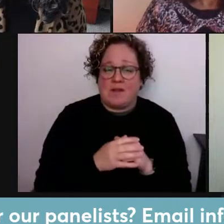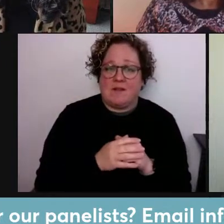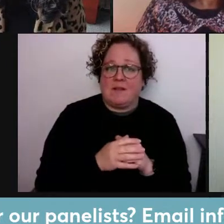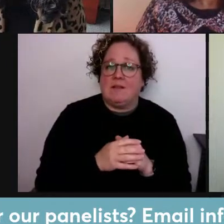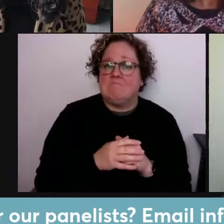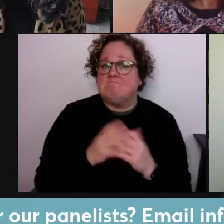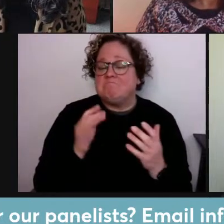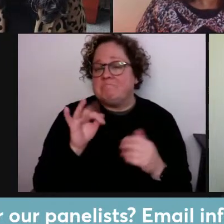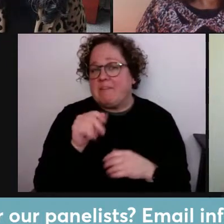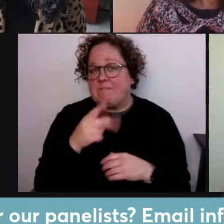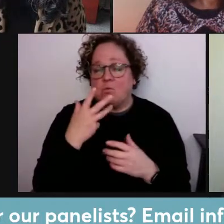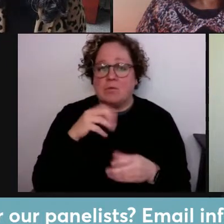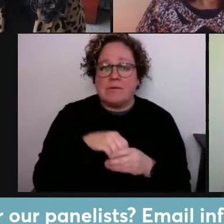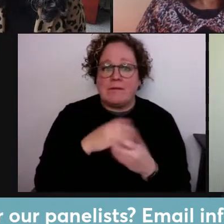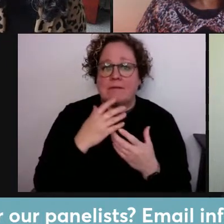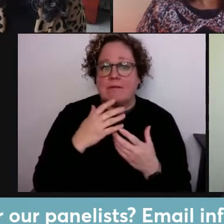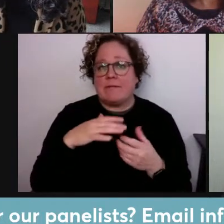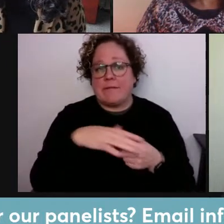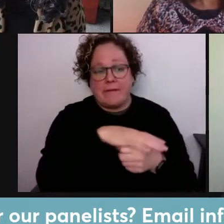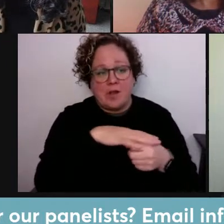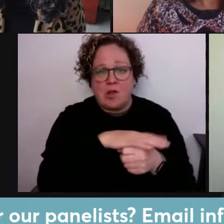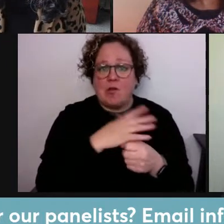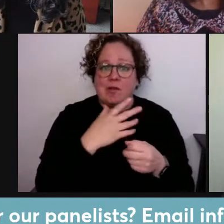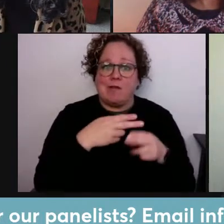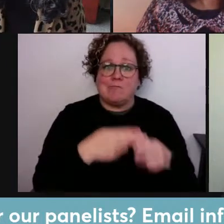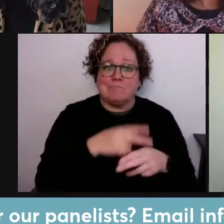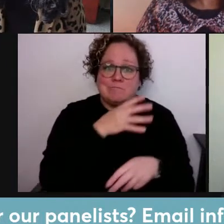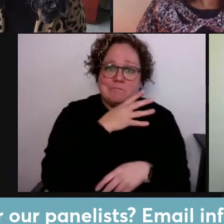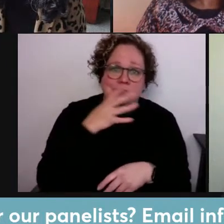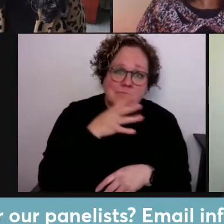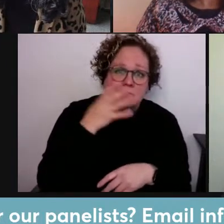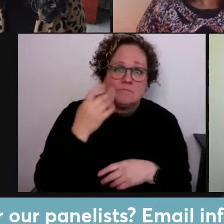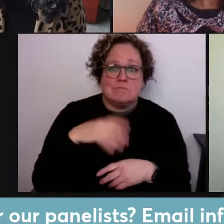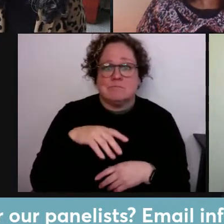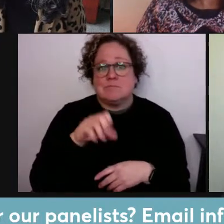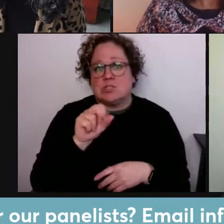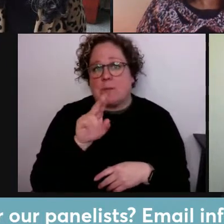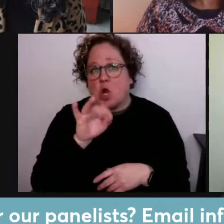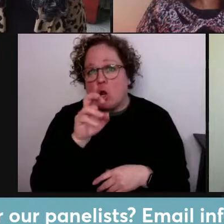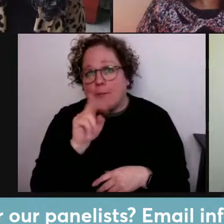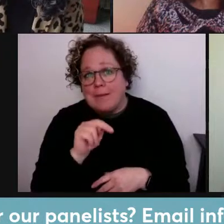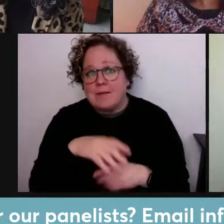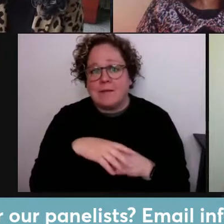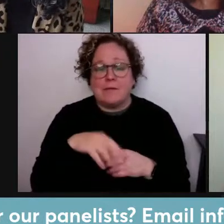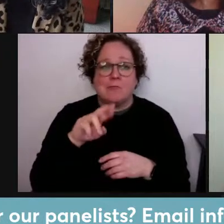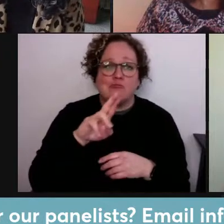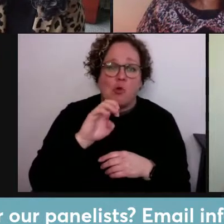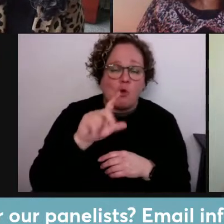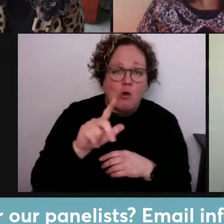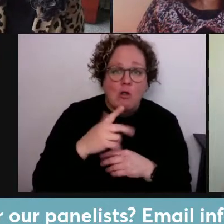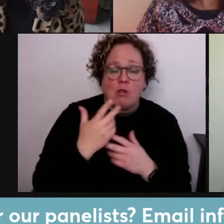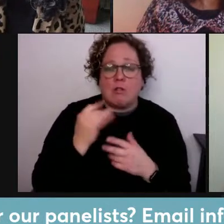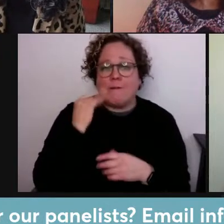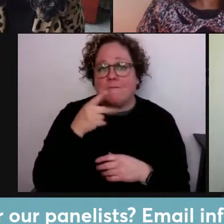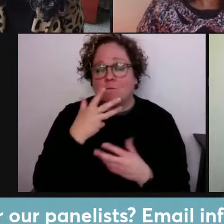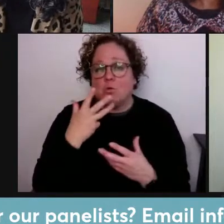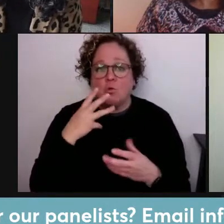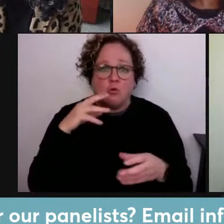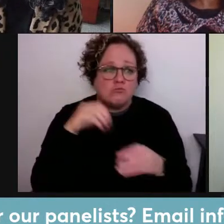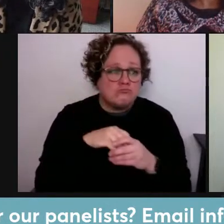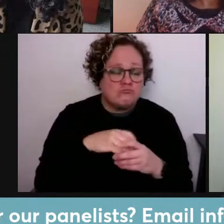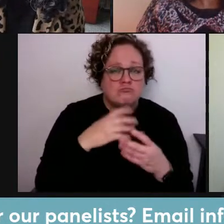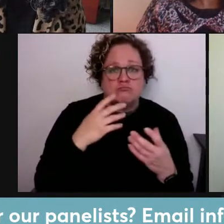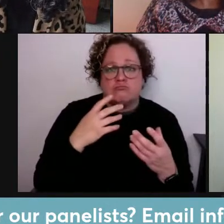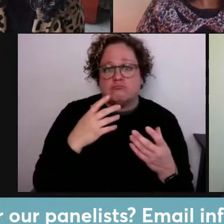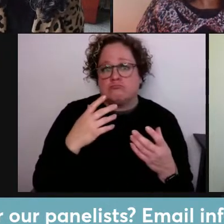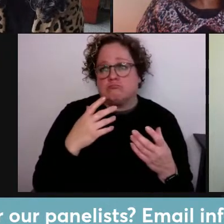geographic community that is considered urban, suburban, rural, whether you are part of a community of interest or